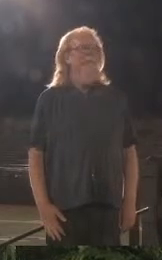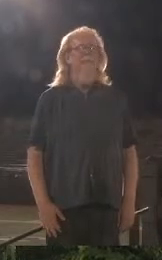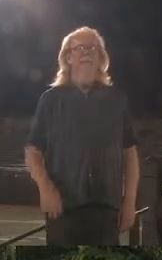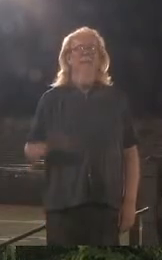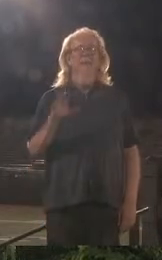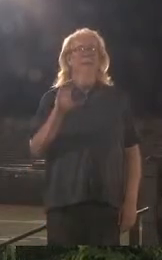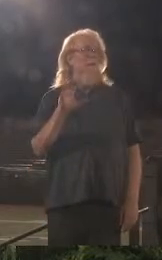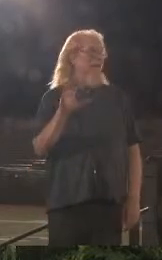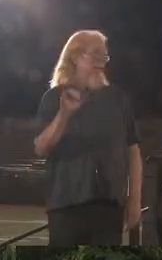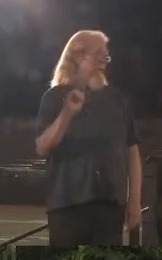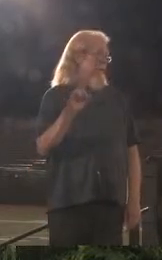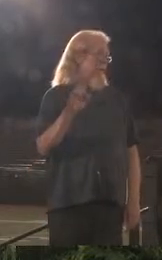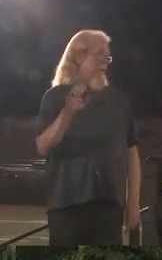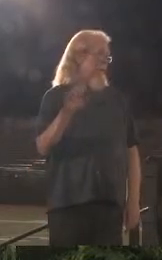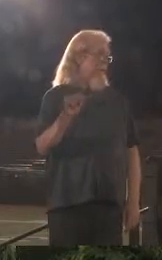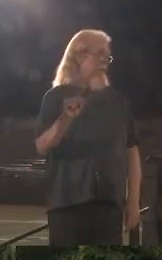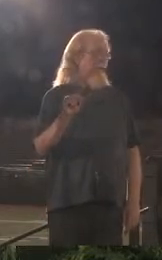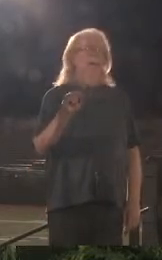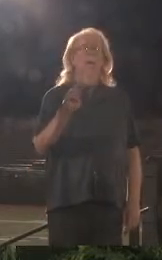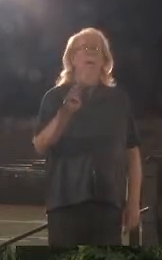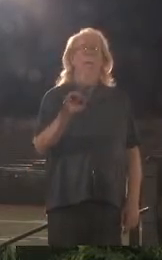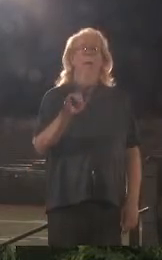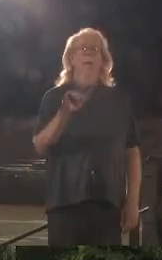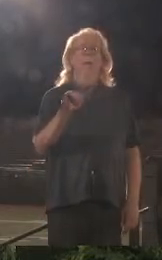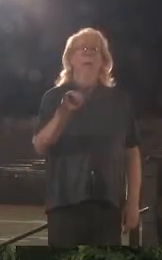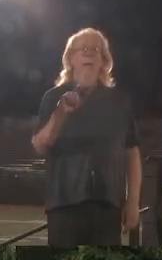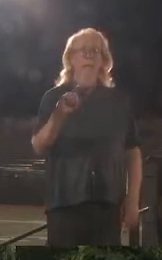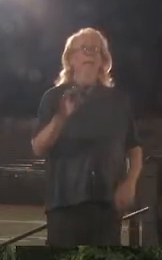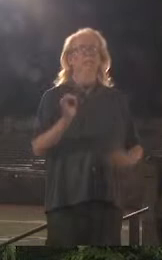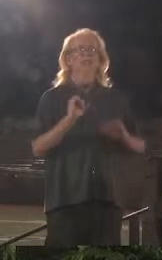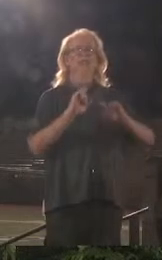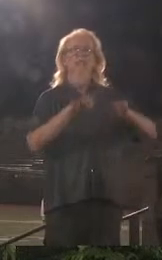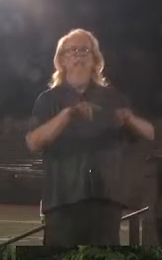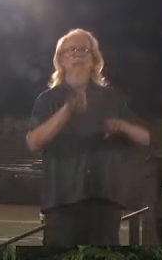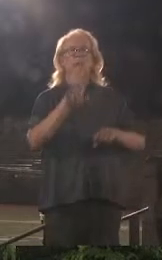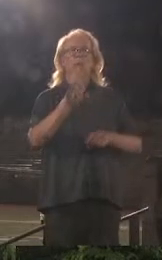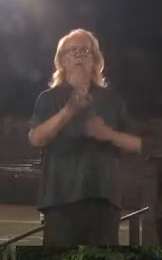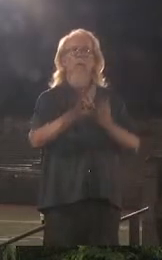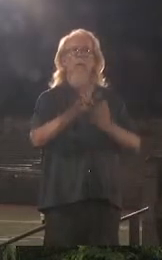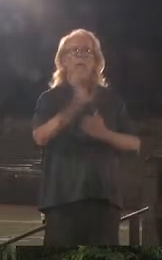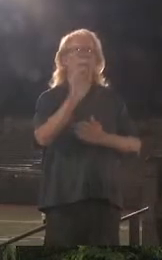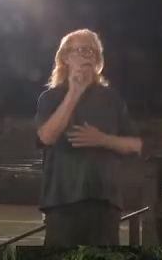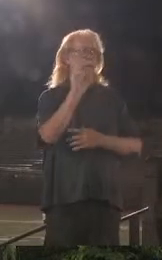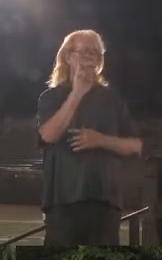Caden Jeremiah Battle will be attending the University of Houston.